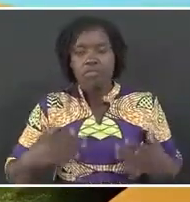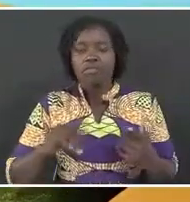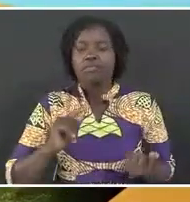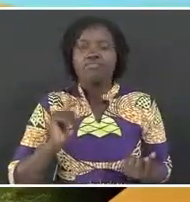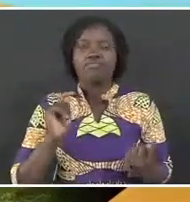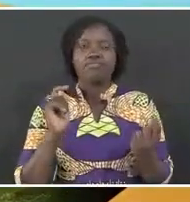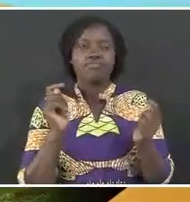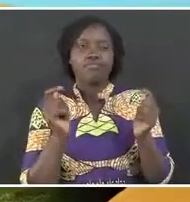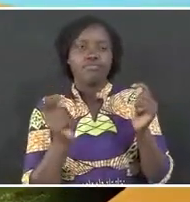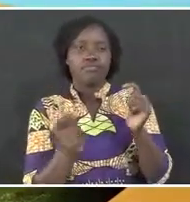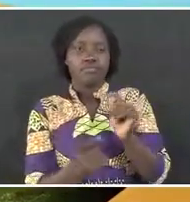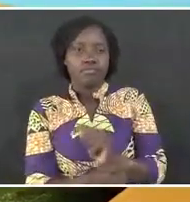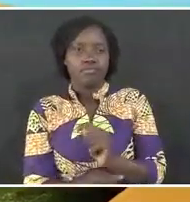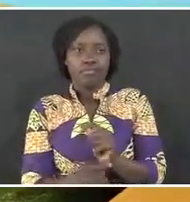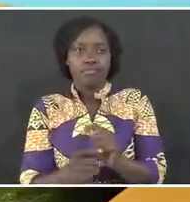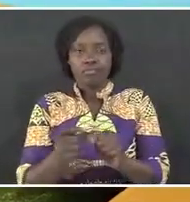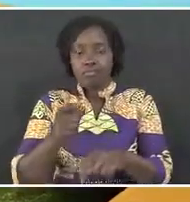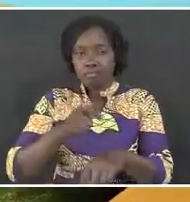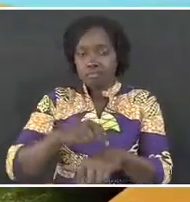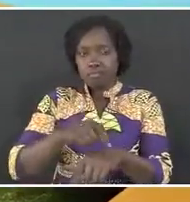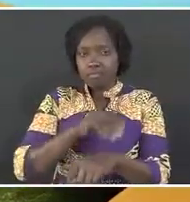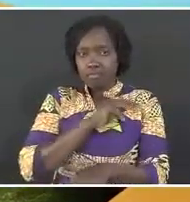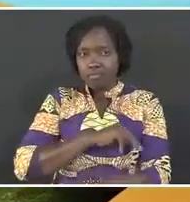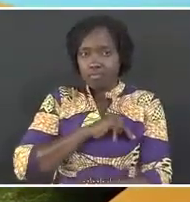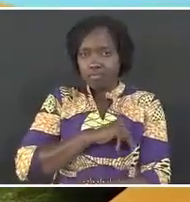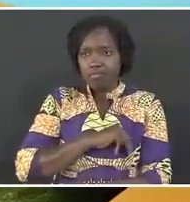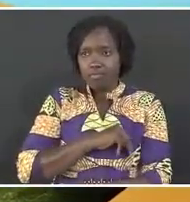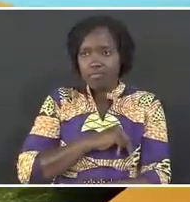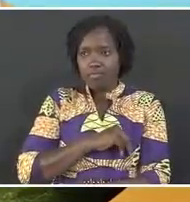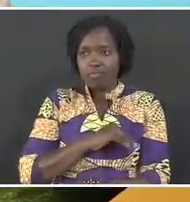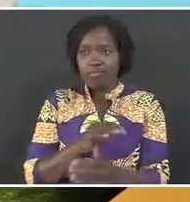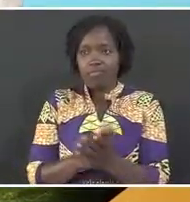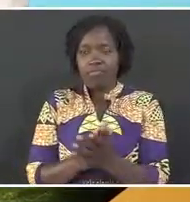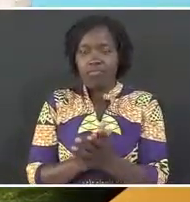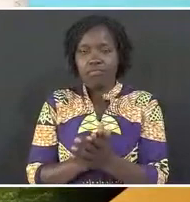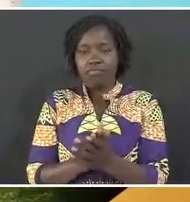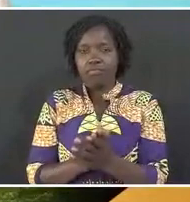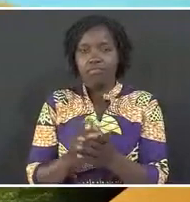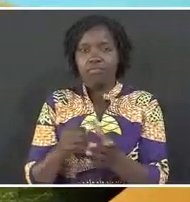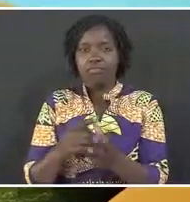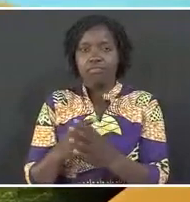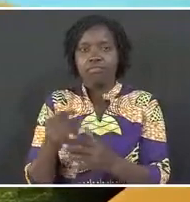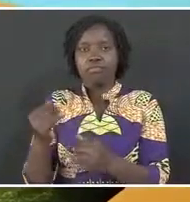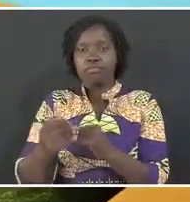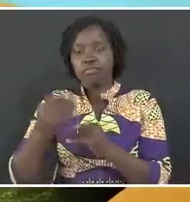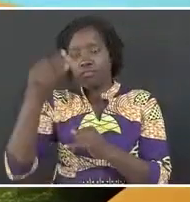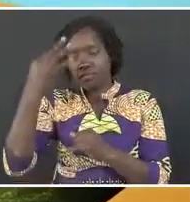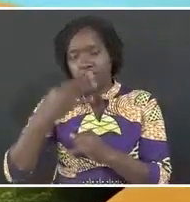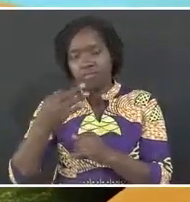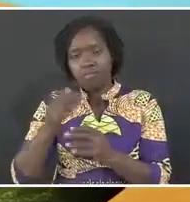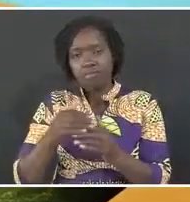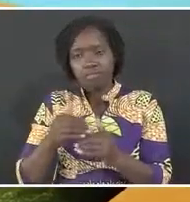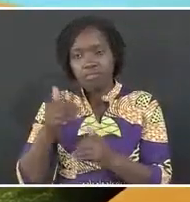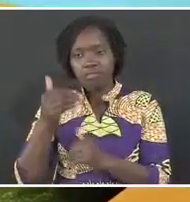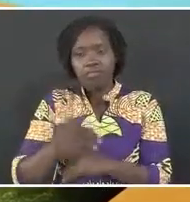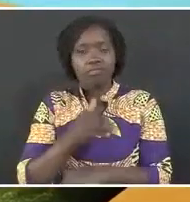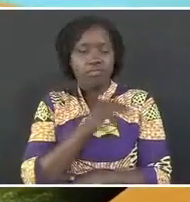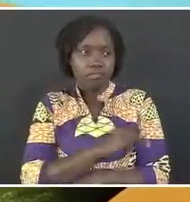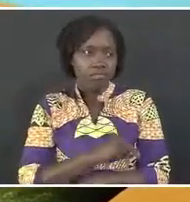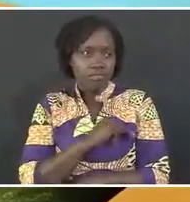transformed during the mission is the second phase. And then the last phase is after the